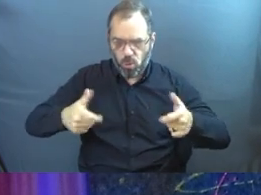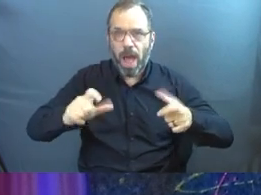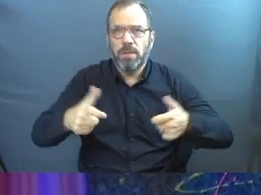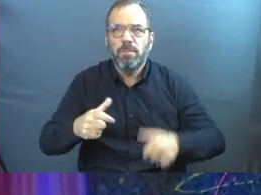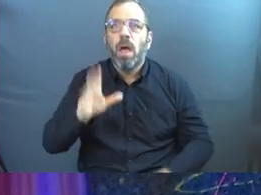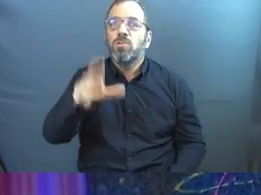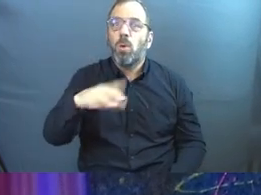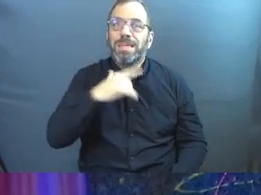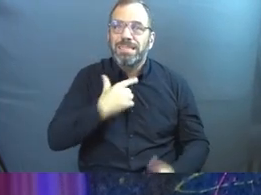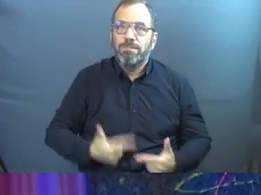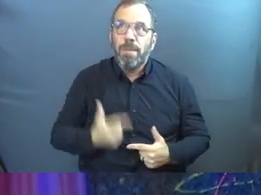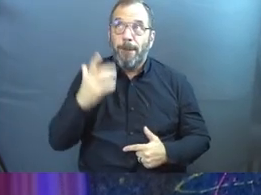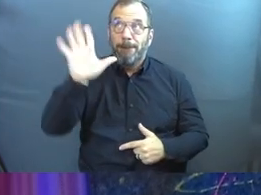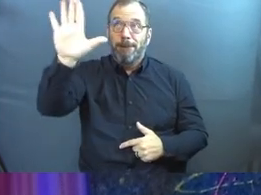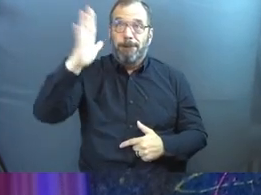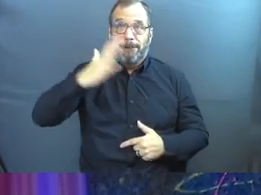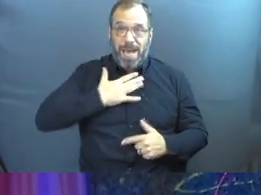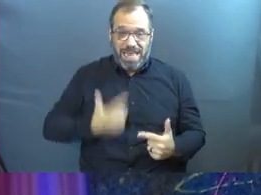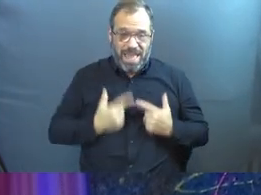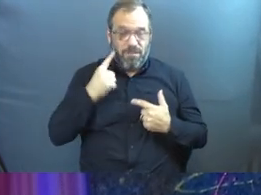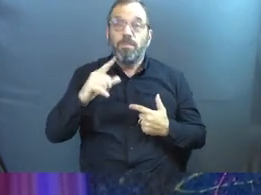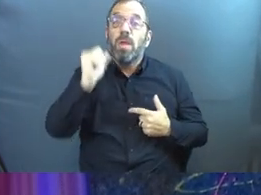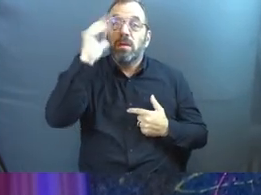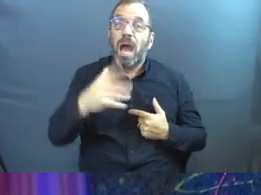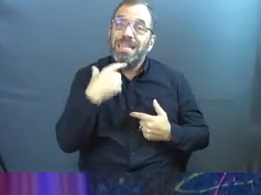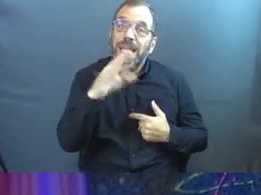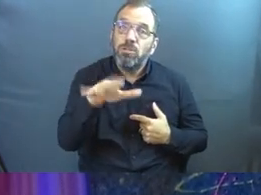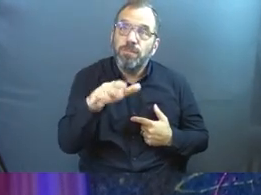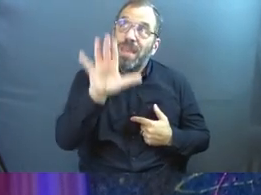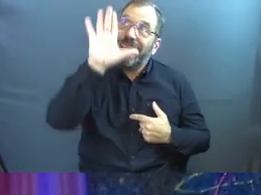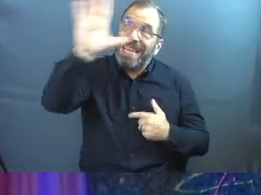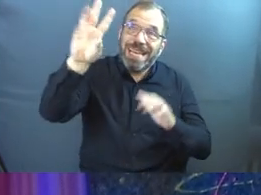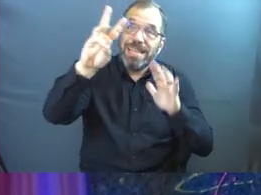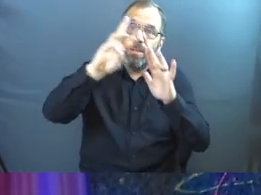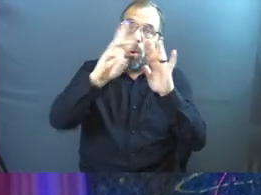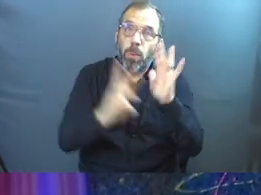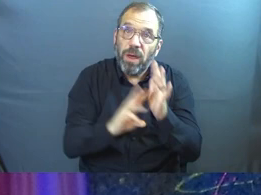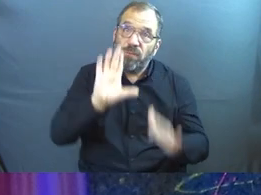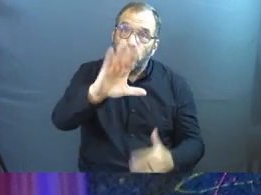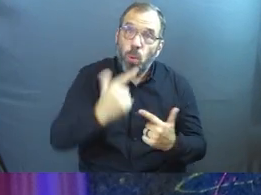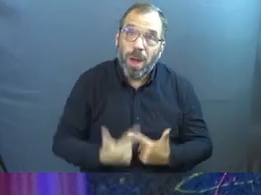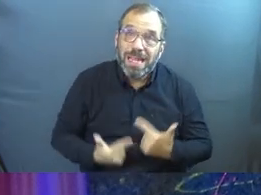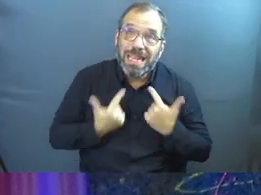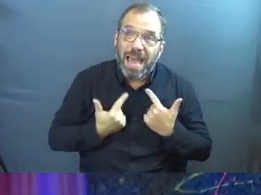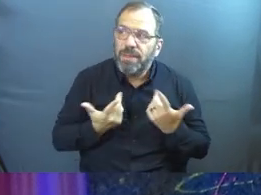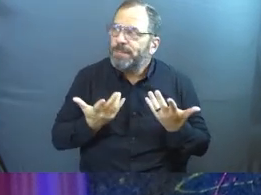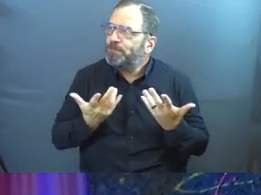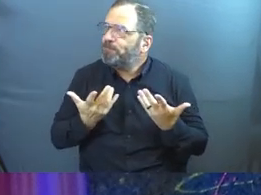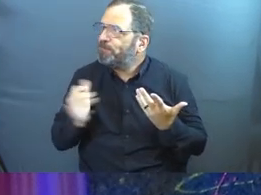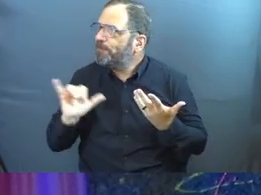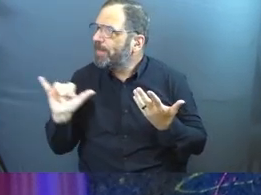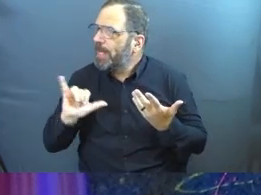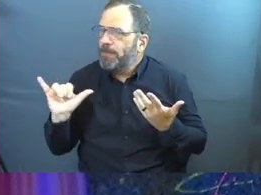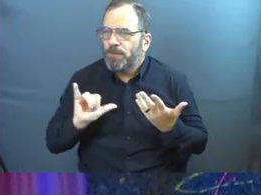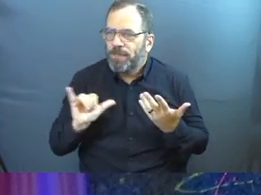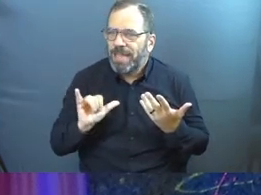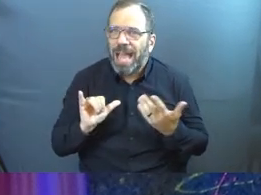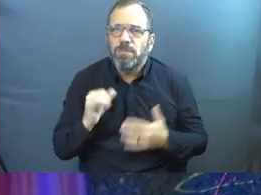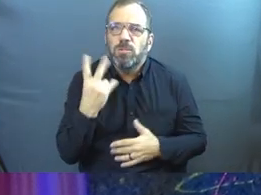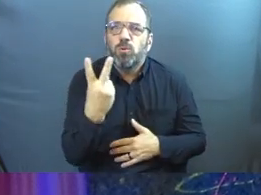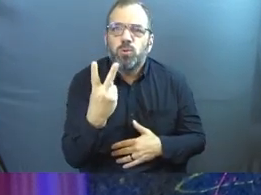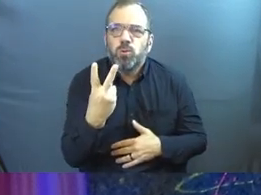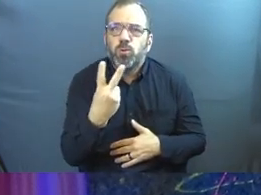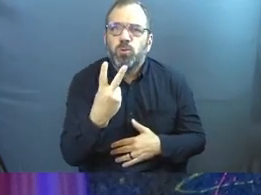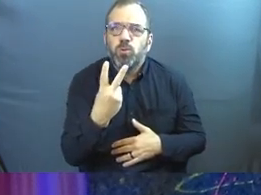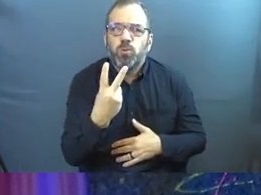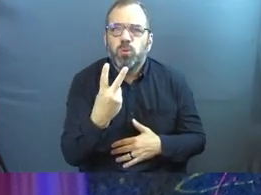life is. And whenever God tells us what his will for our life is, it's kind of a two-pronged